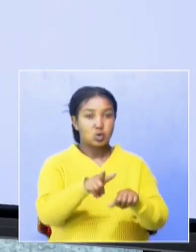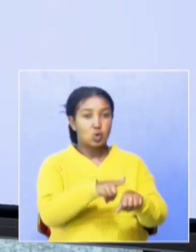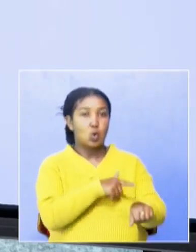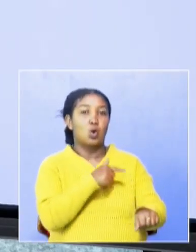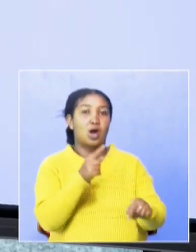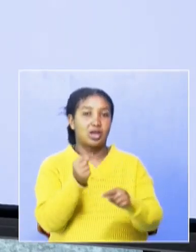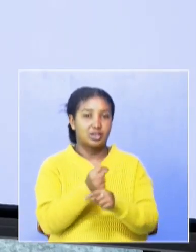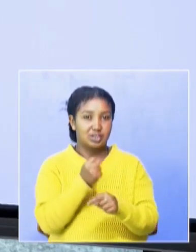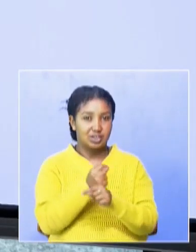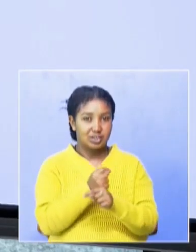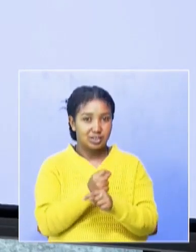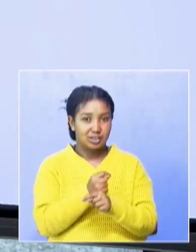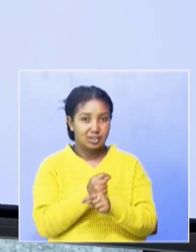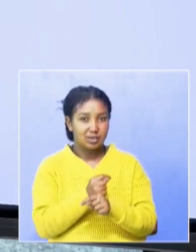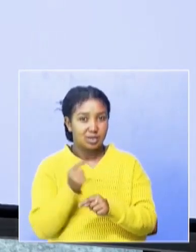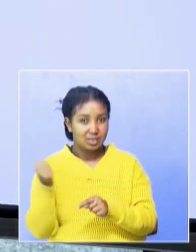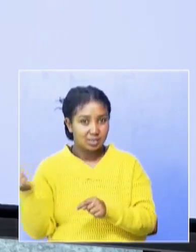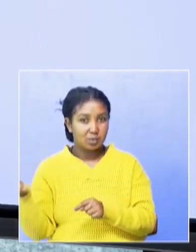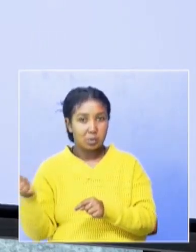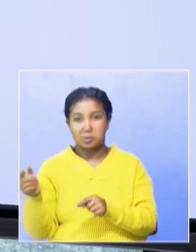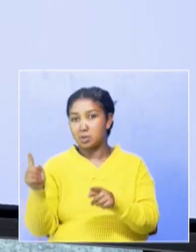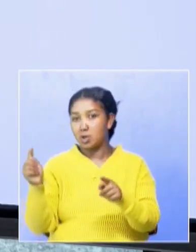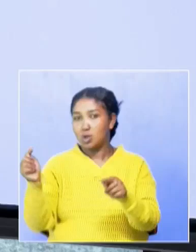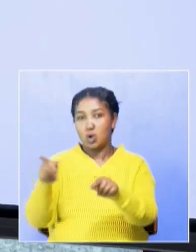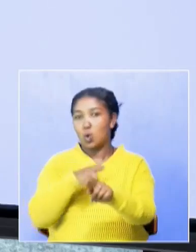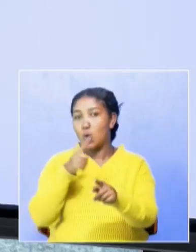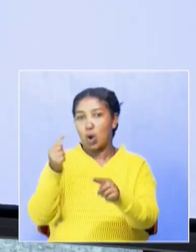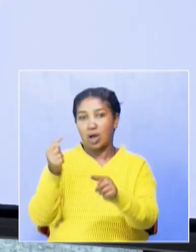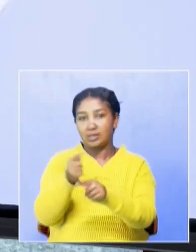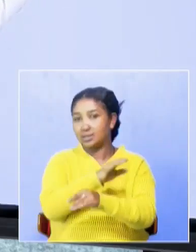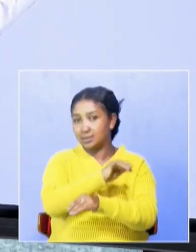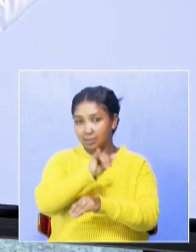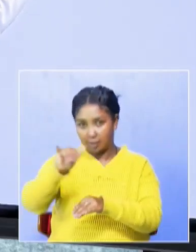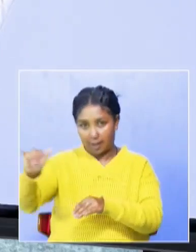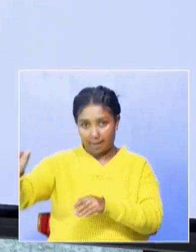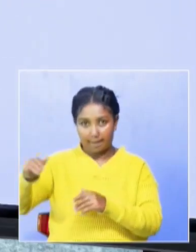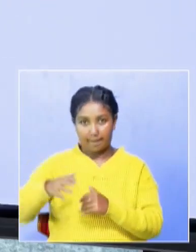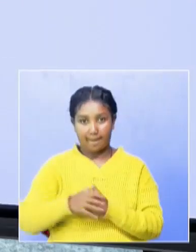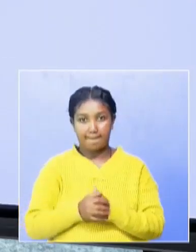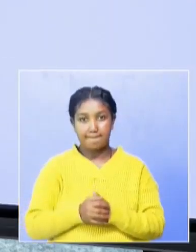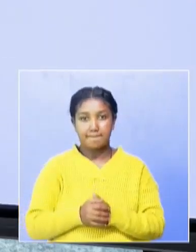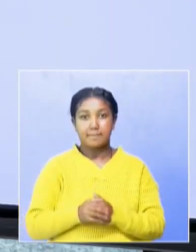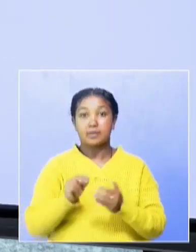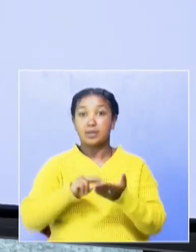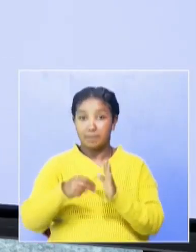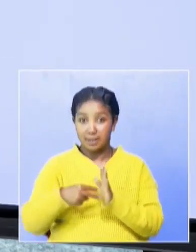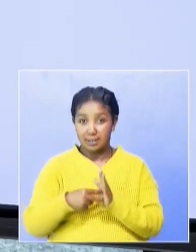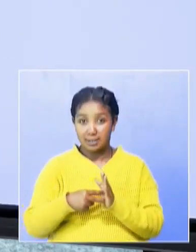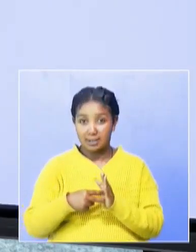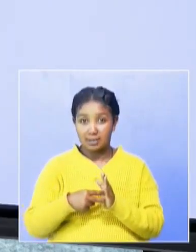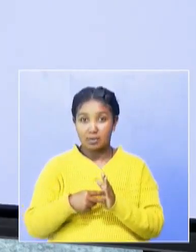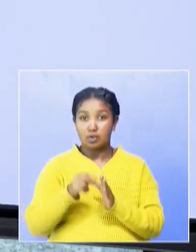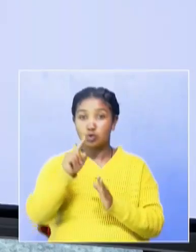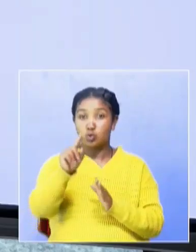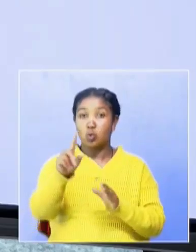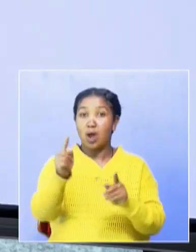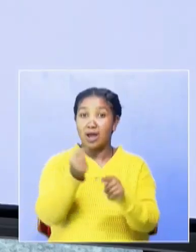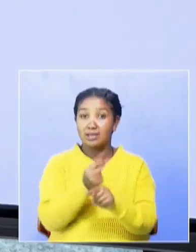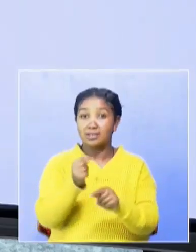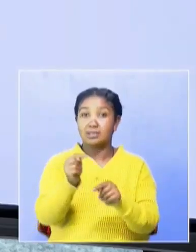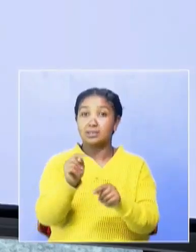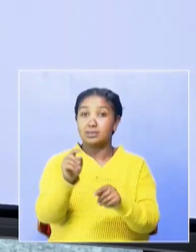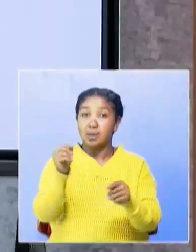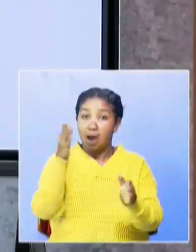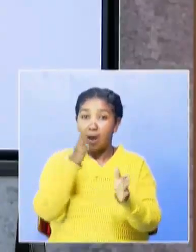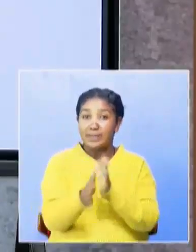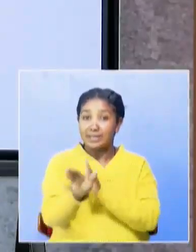action. This one is also long action. This means two actions were